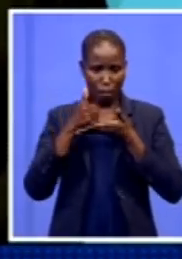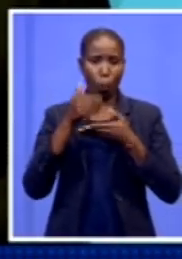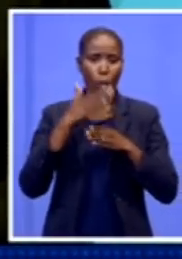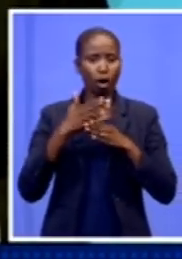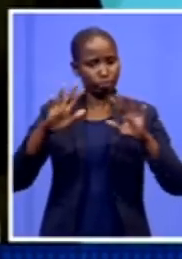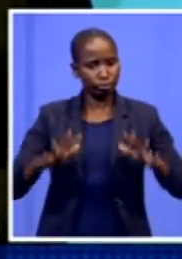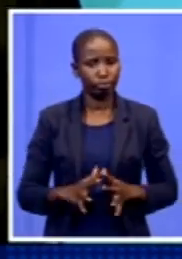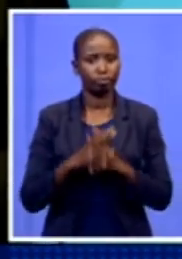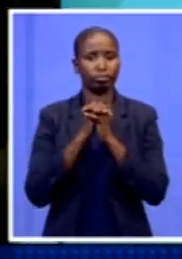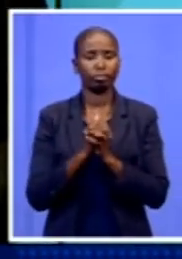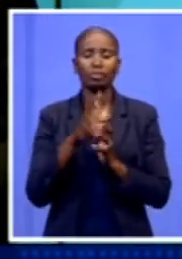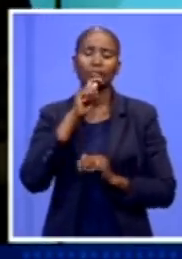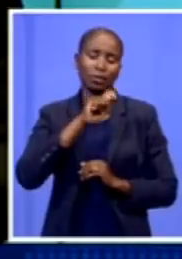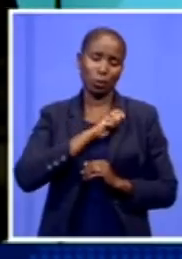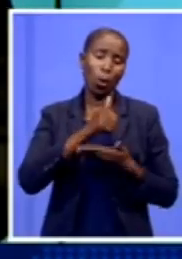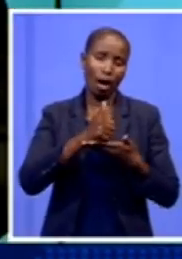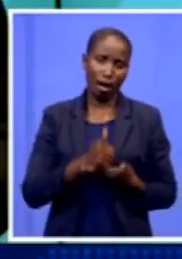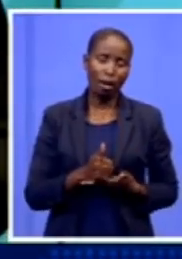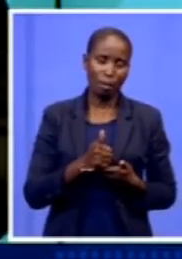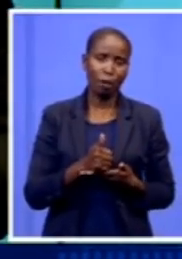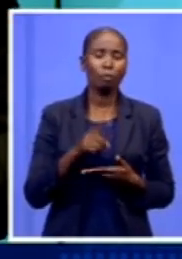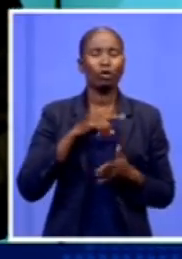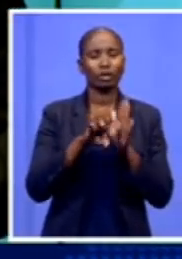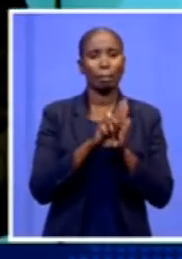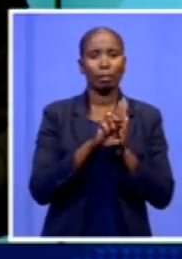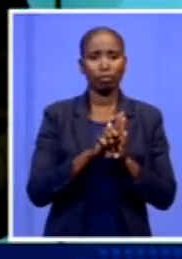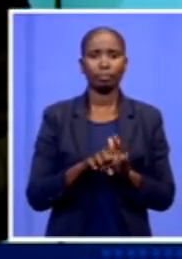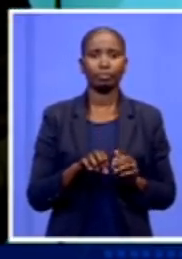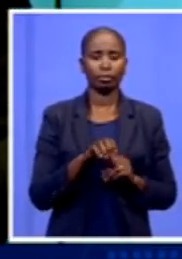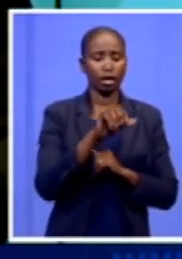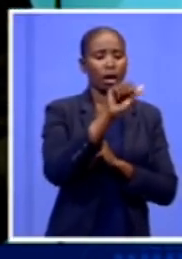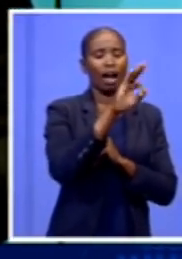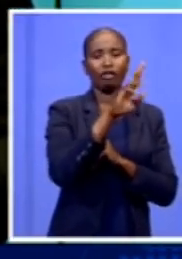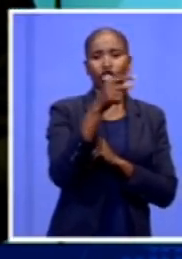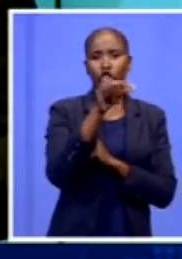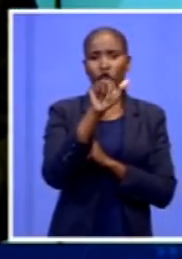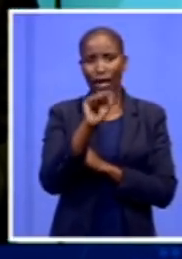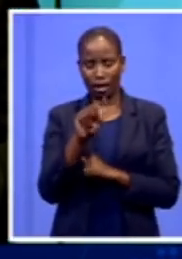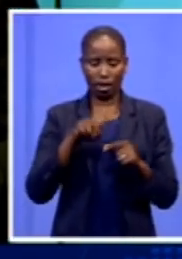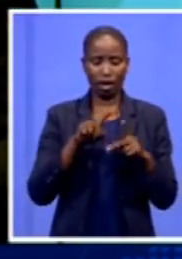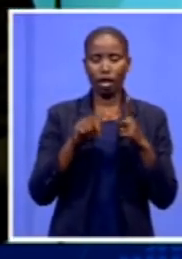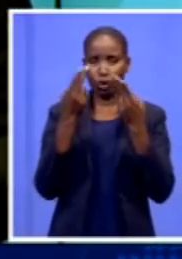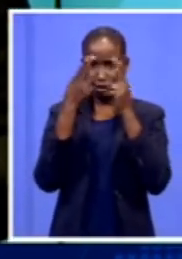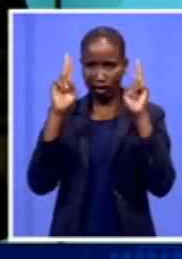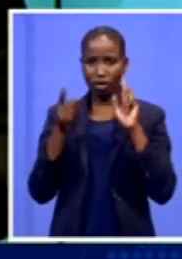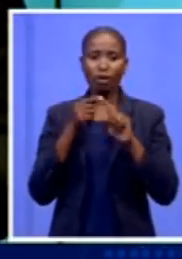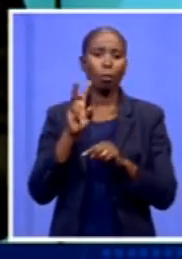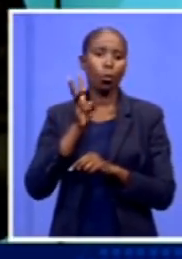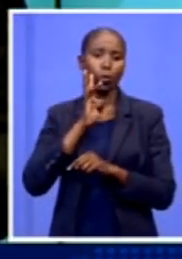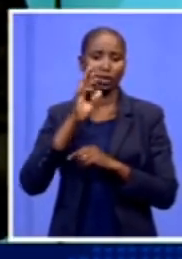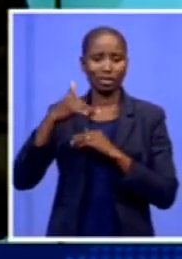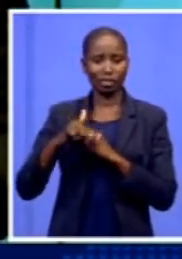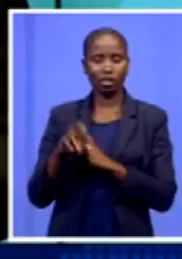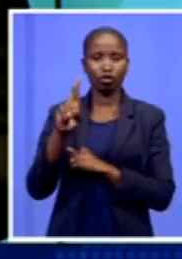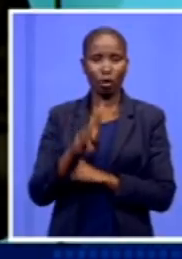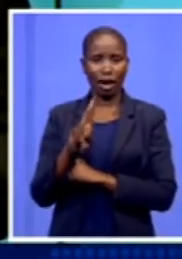that partnership between Afrigen and the University of Witwatersrand is very beneficial, because